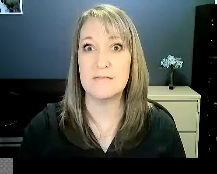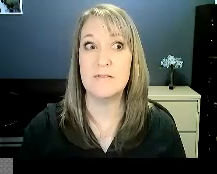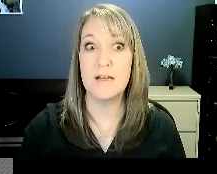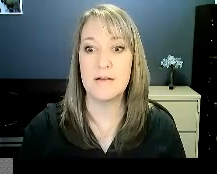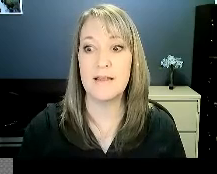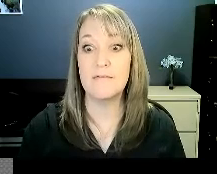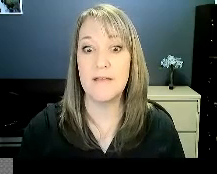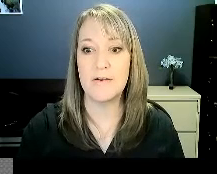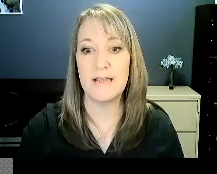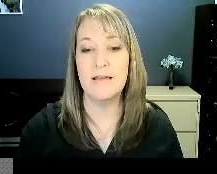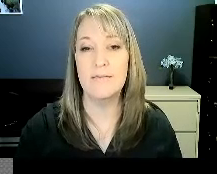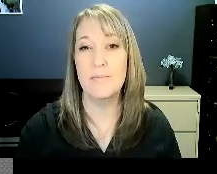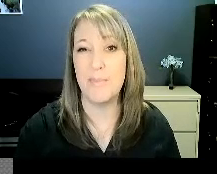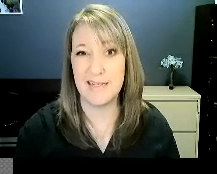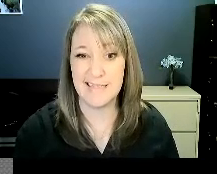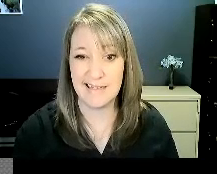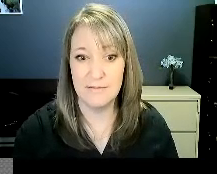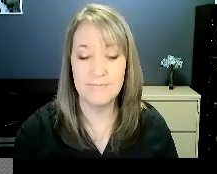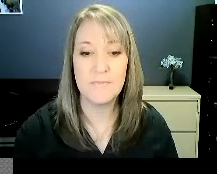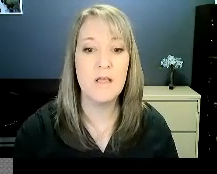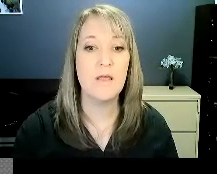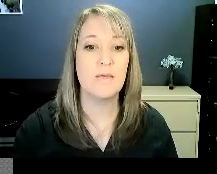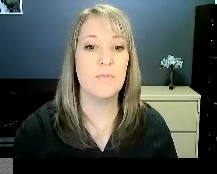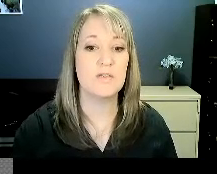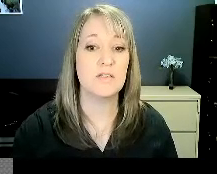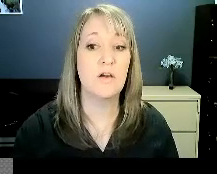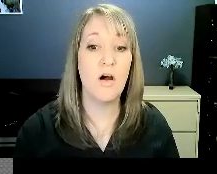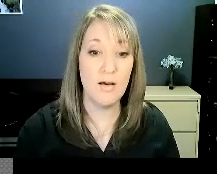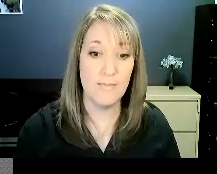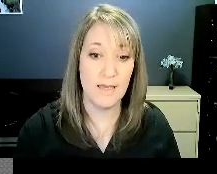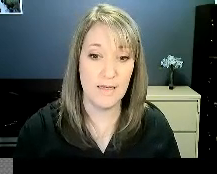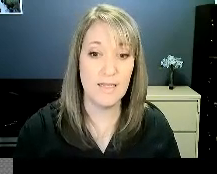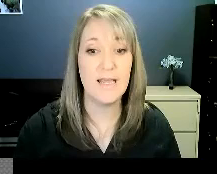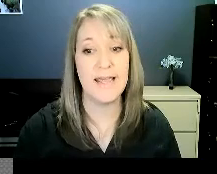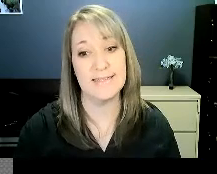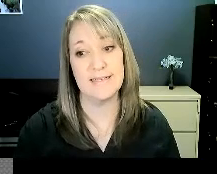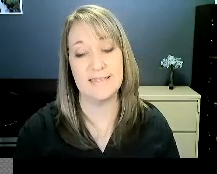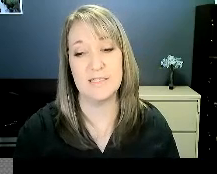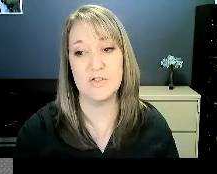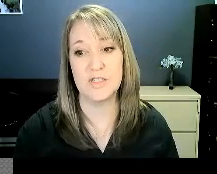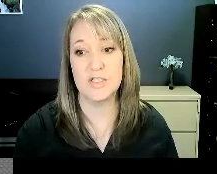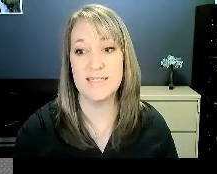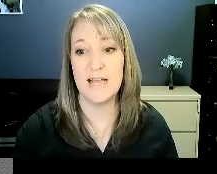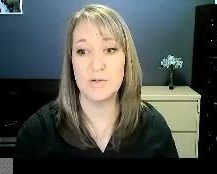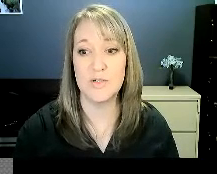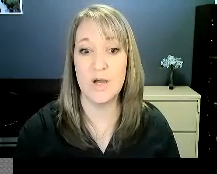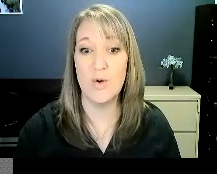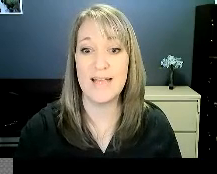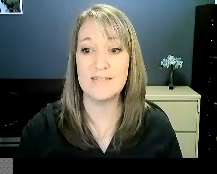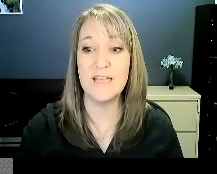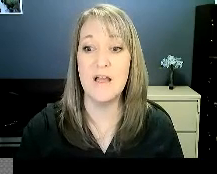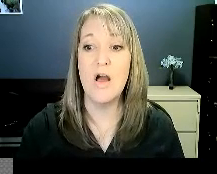often. It's very, very basic. The most common ASL sentence structure is